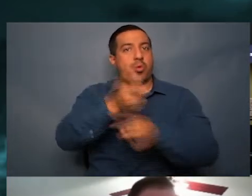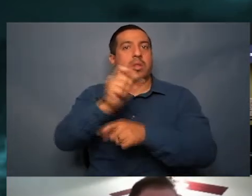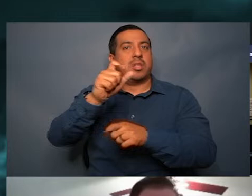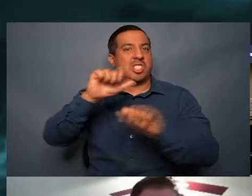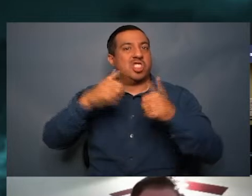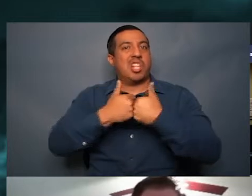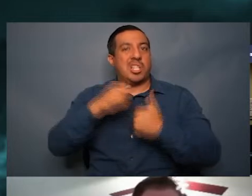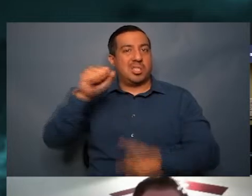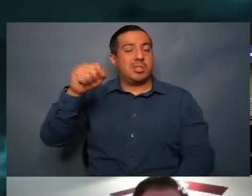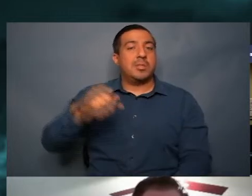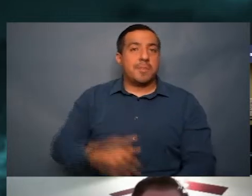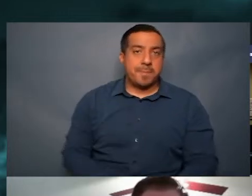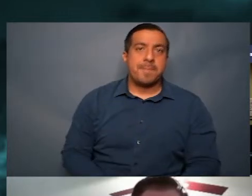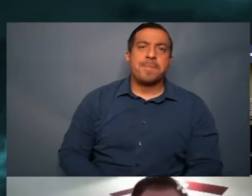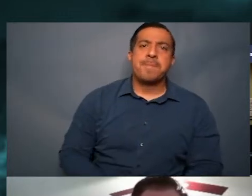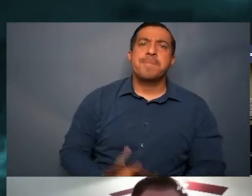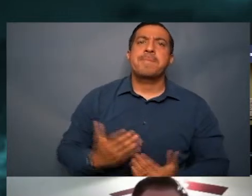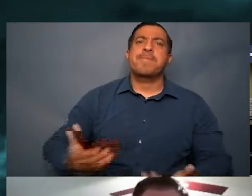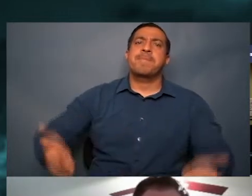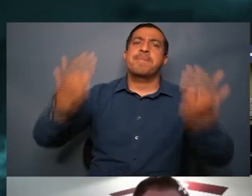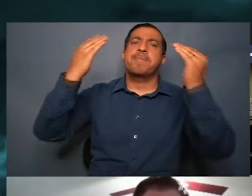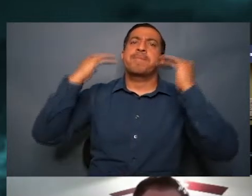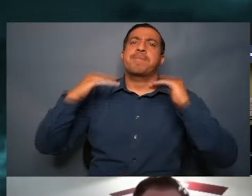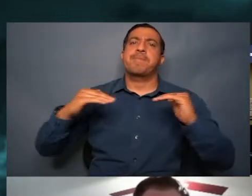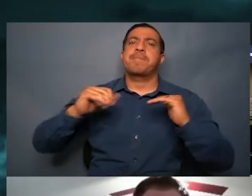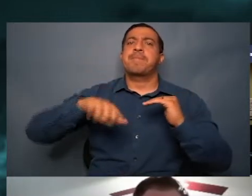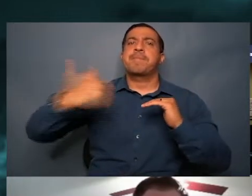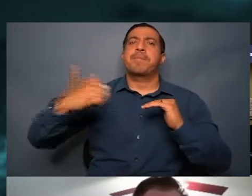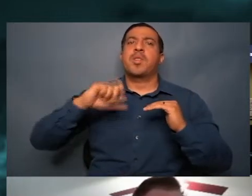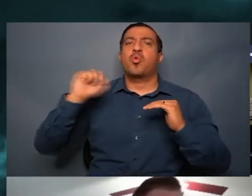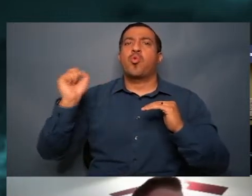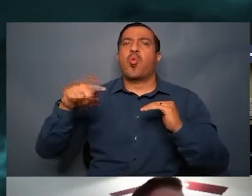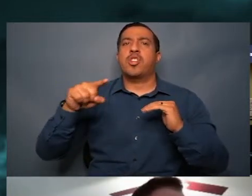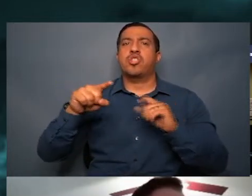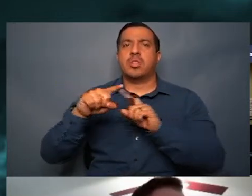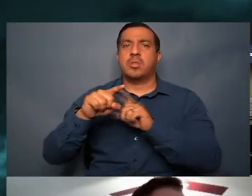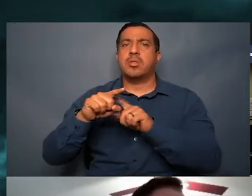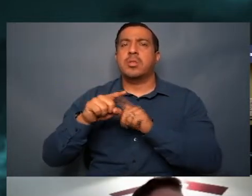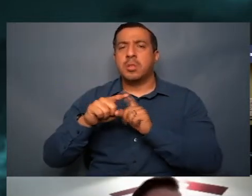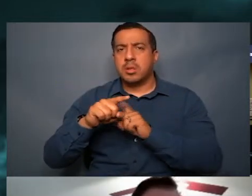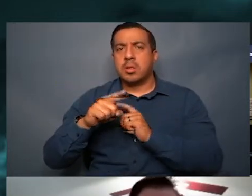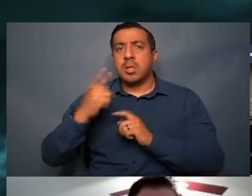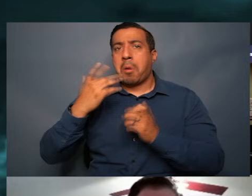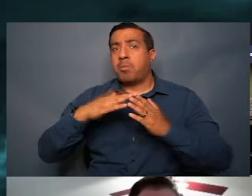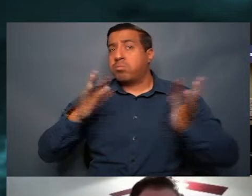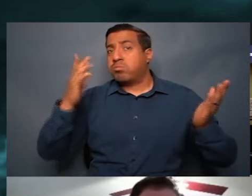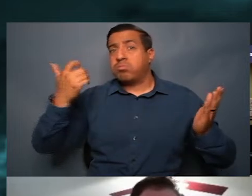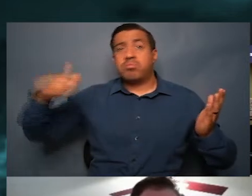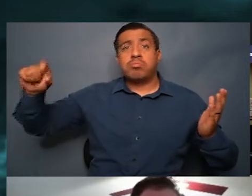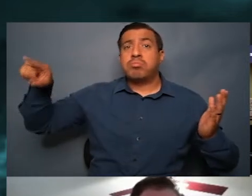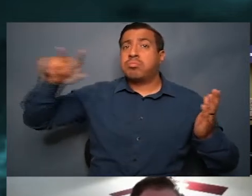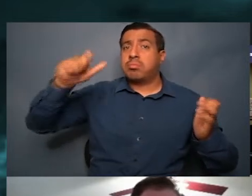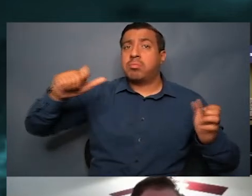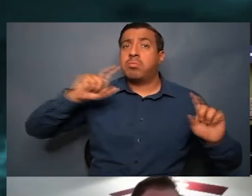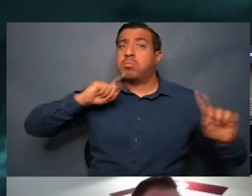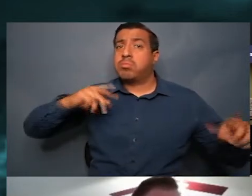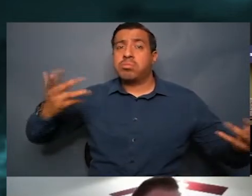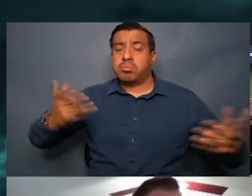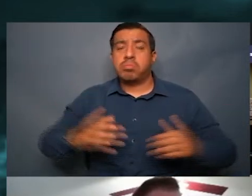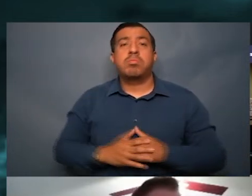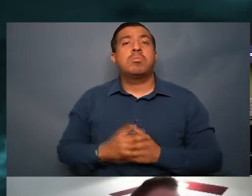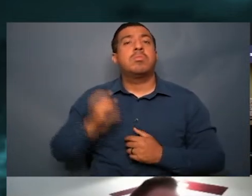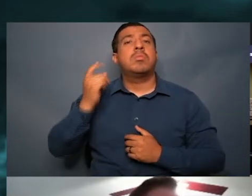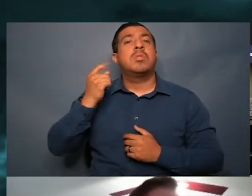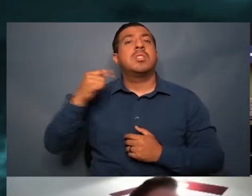Yeah, I think on this next question, we'll just open it up to any or all of our emergency managers. We always get asked this from